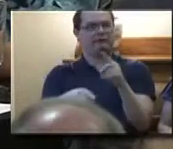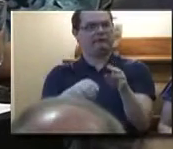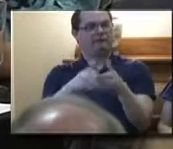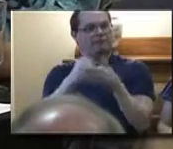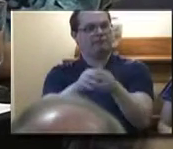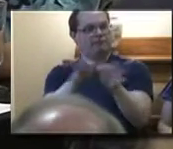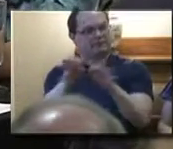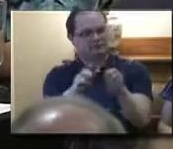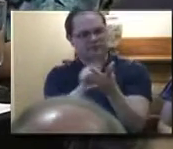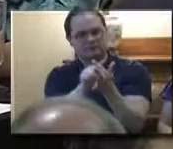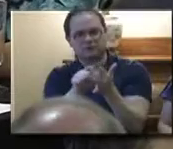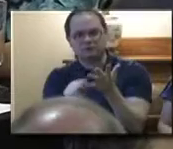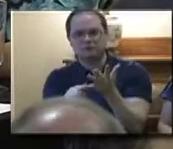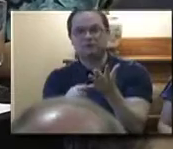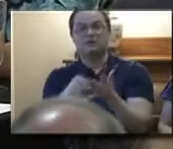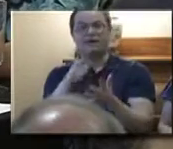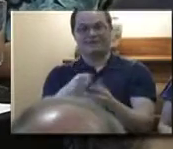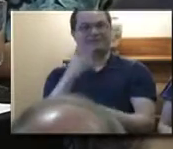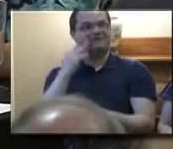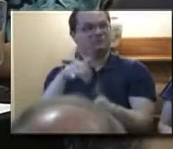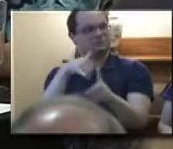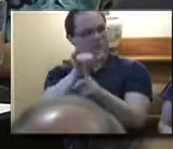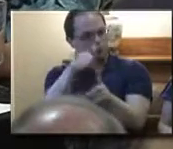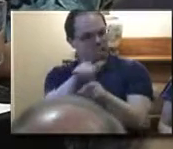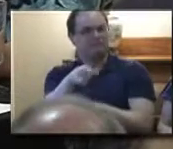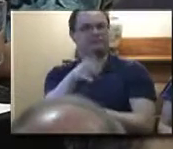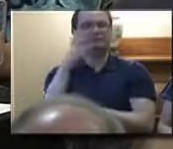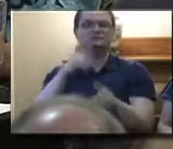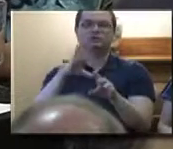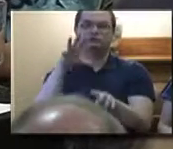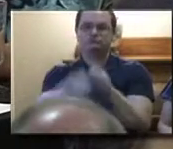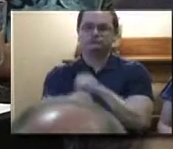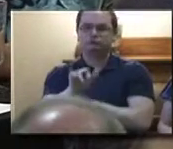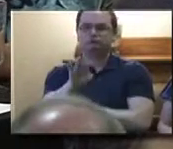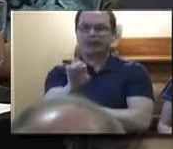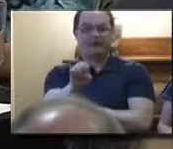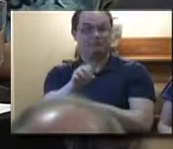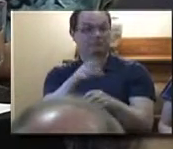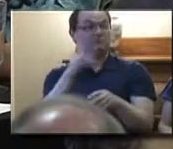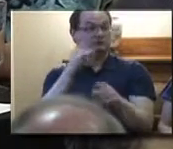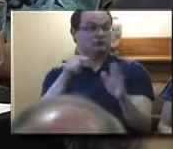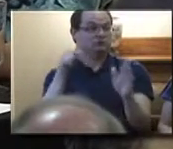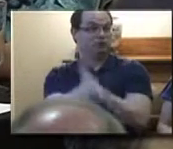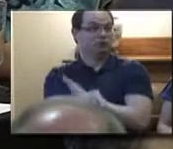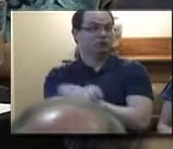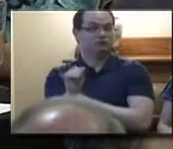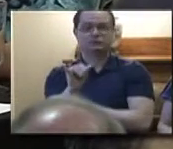And they are subject to bullying, to rape, to even murder.